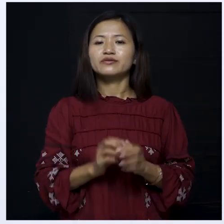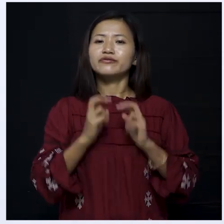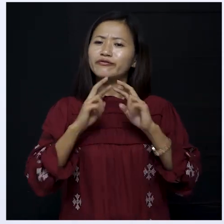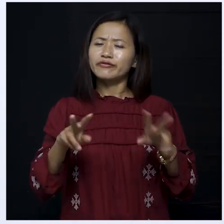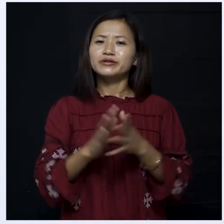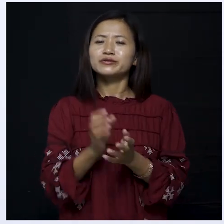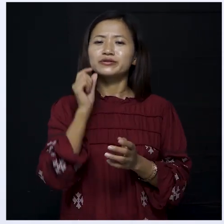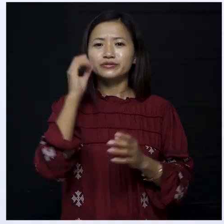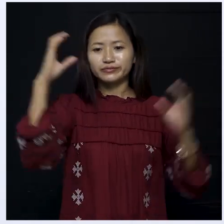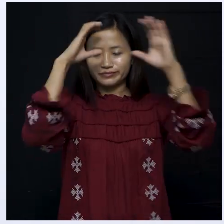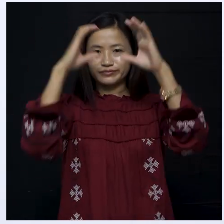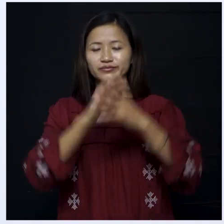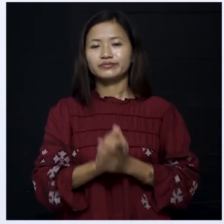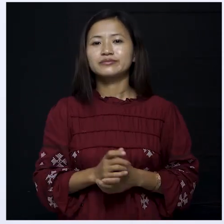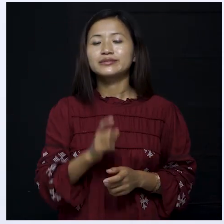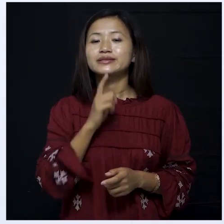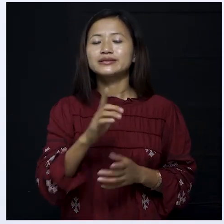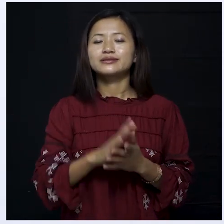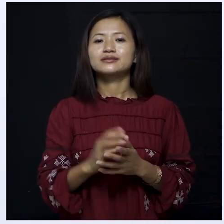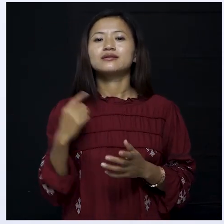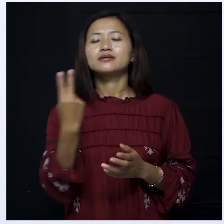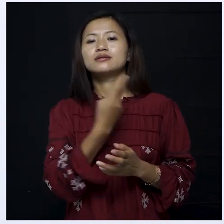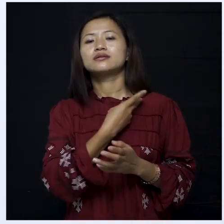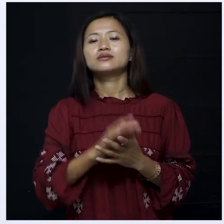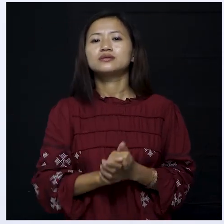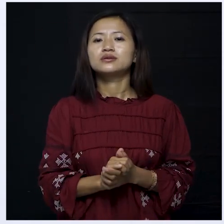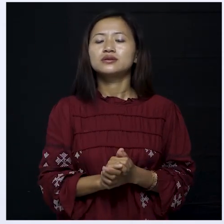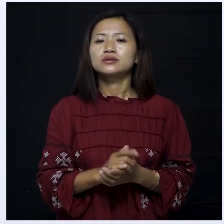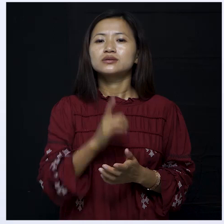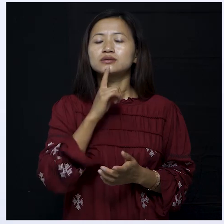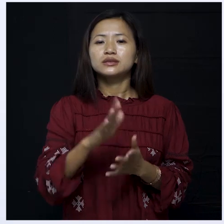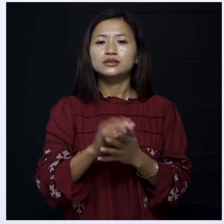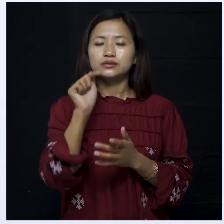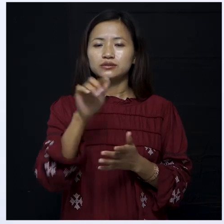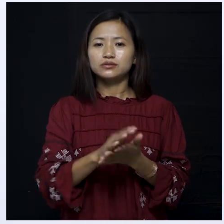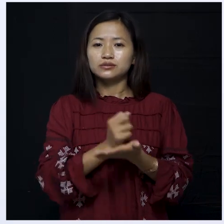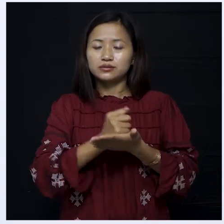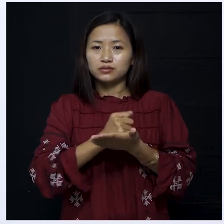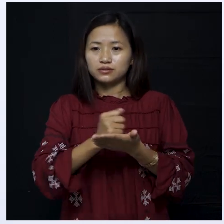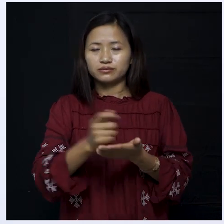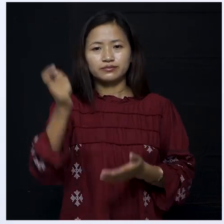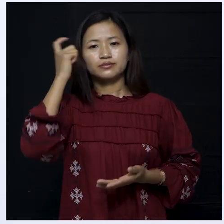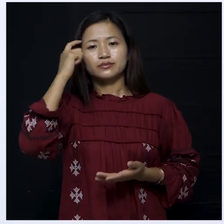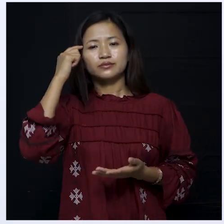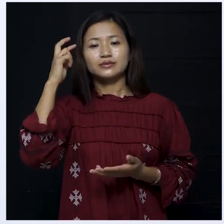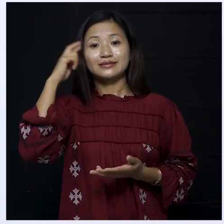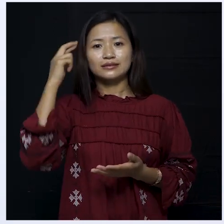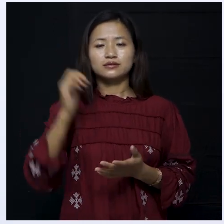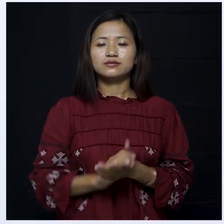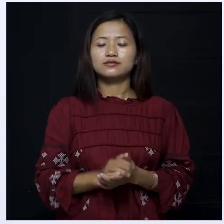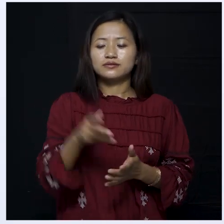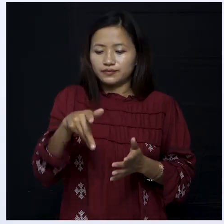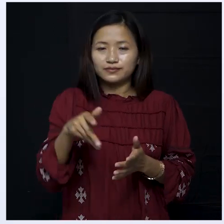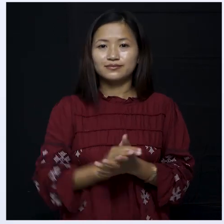because if you are confused, that tells us that, or that will be telling you that you are trying to think and make sense of this.